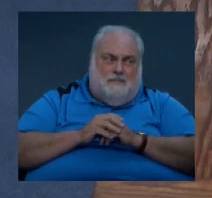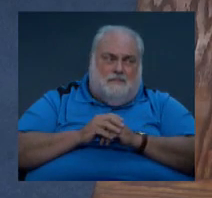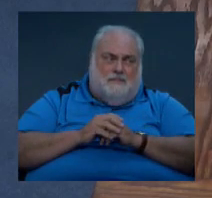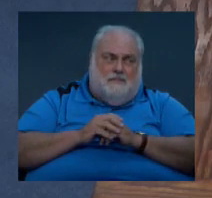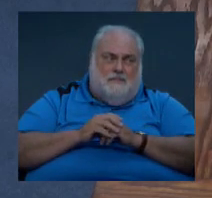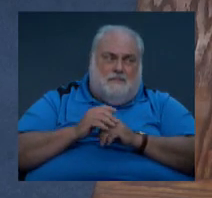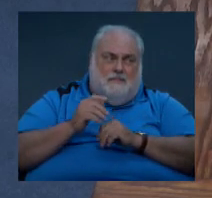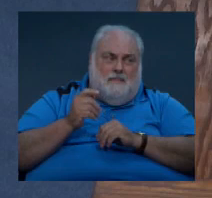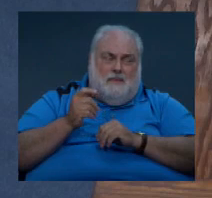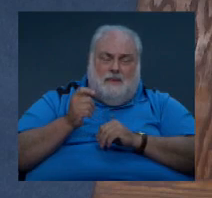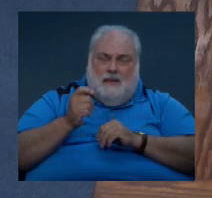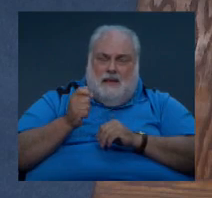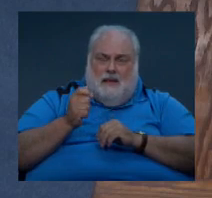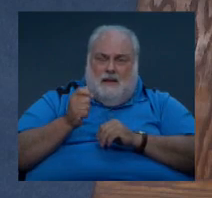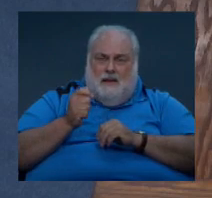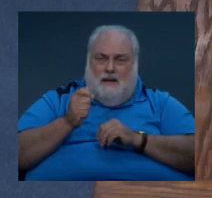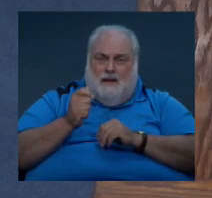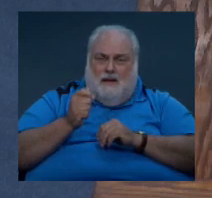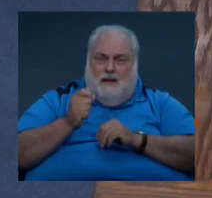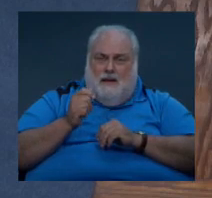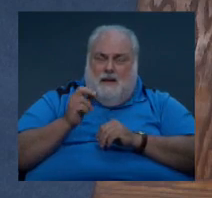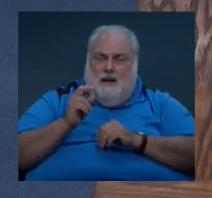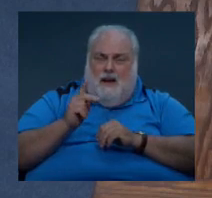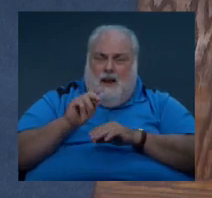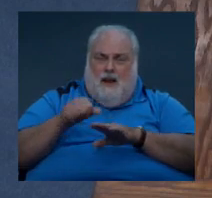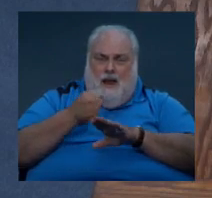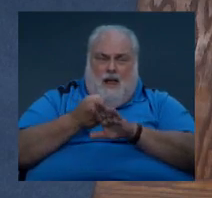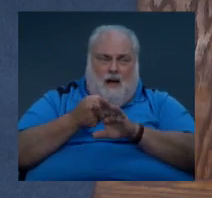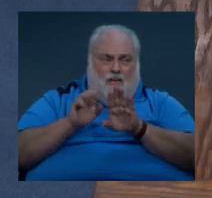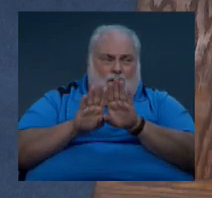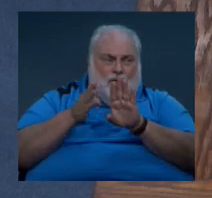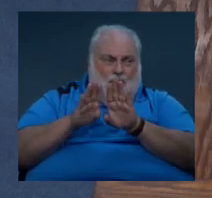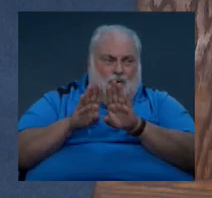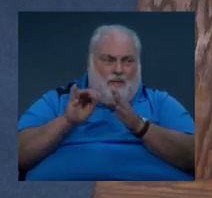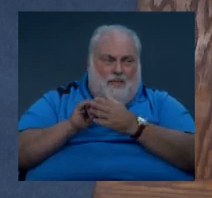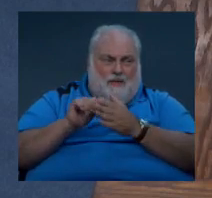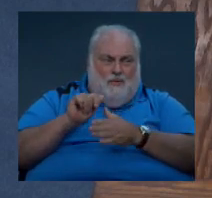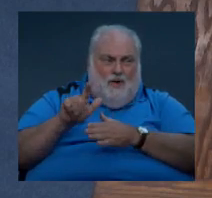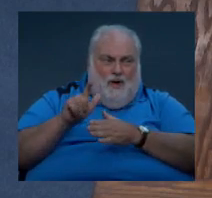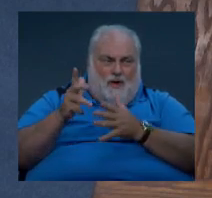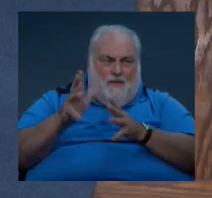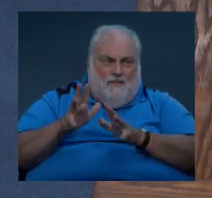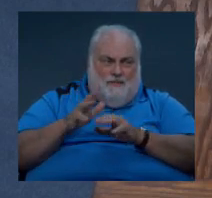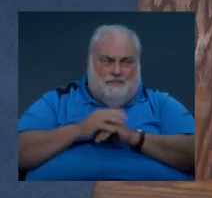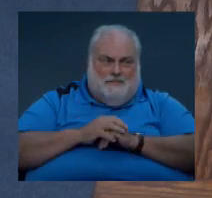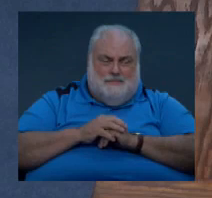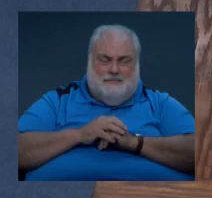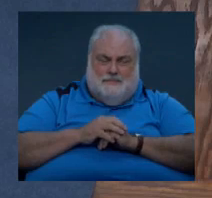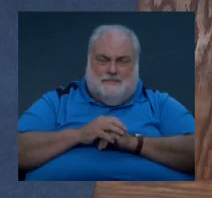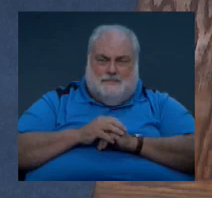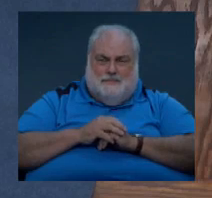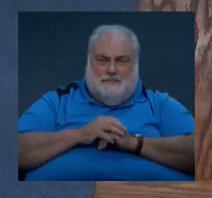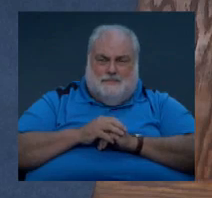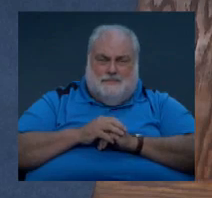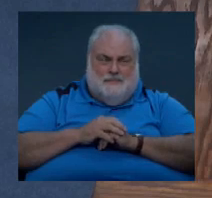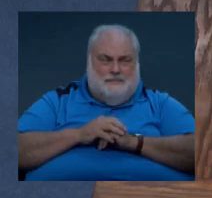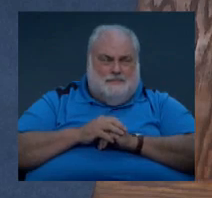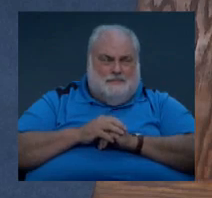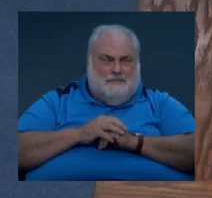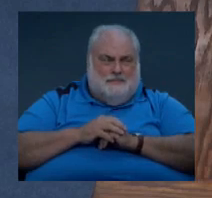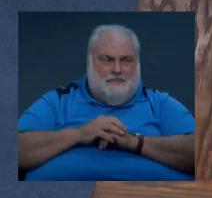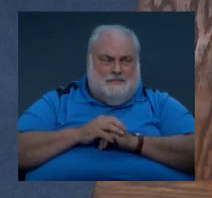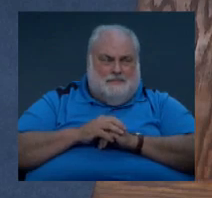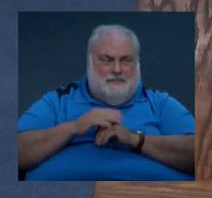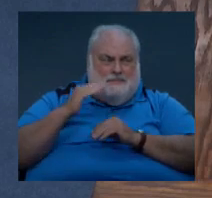Just a little old hole in the ground with a little lock on the door. That's all we're asking for. And a